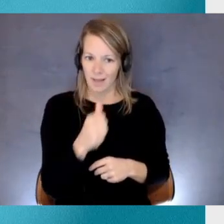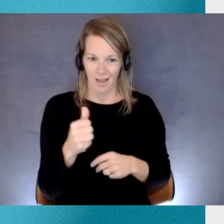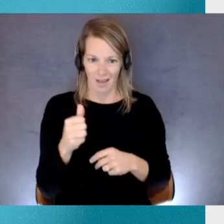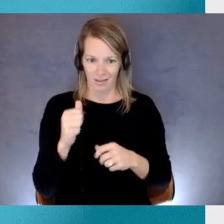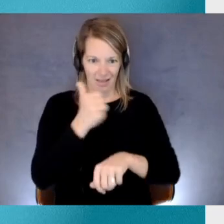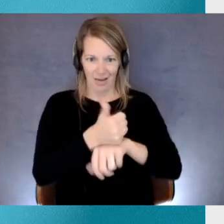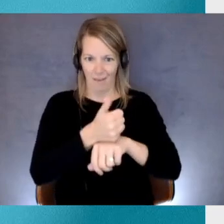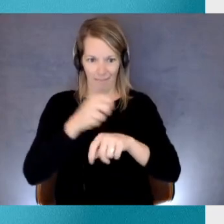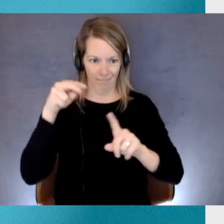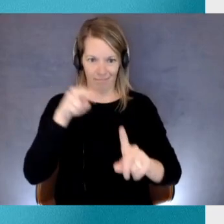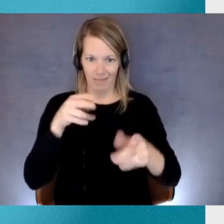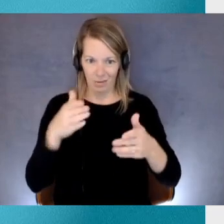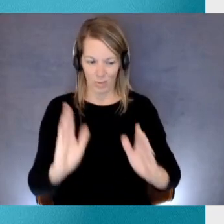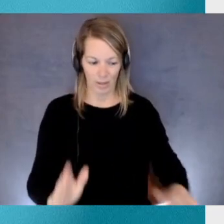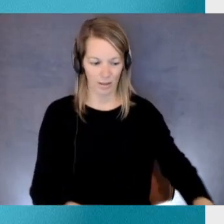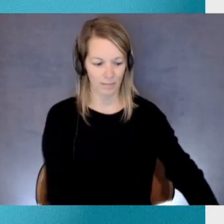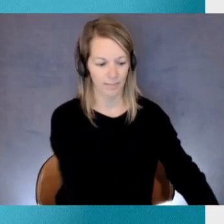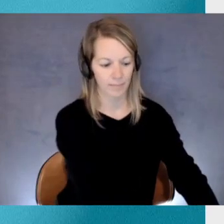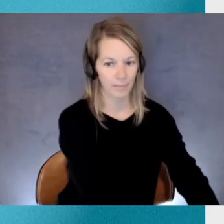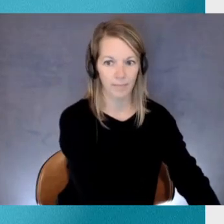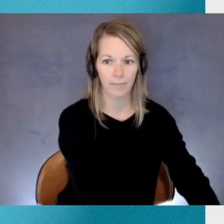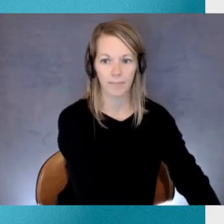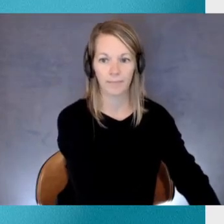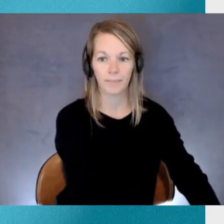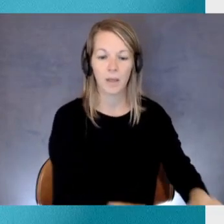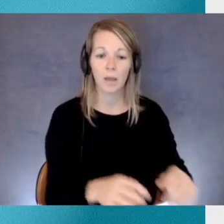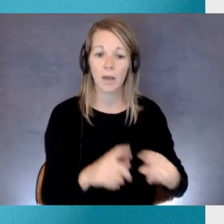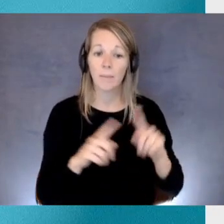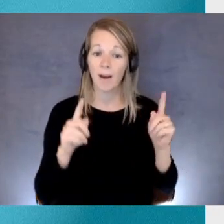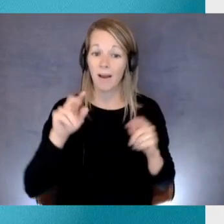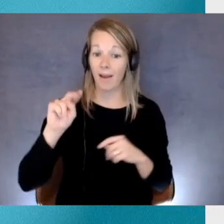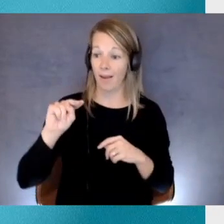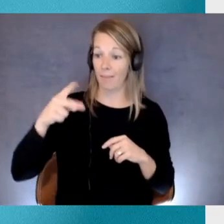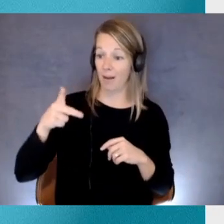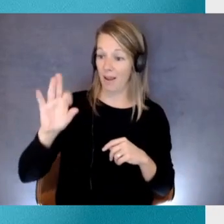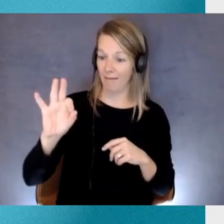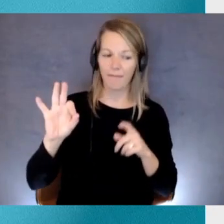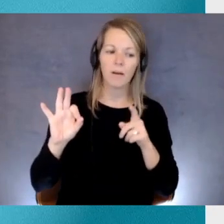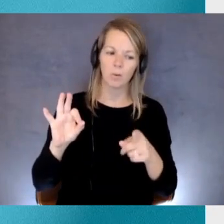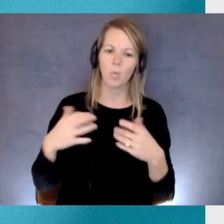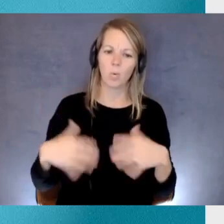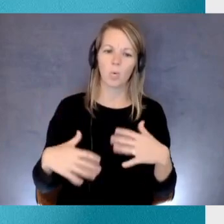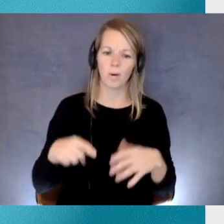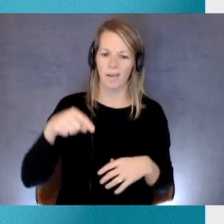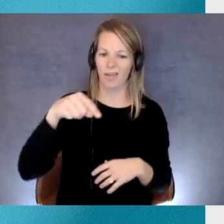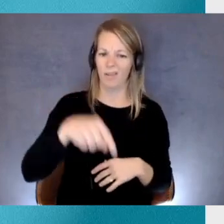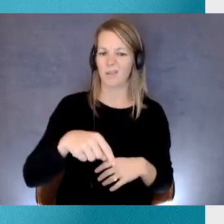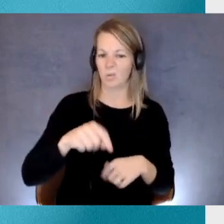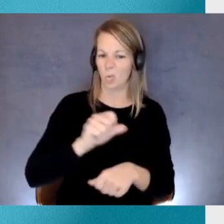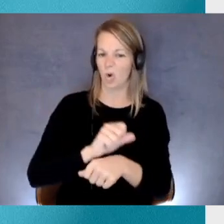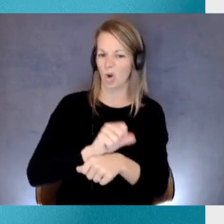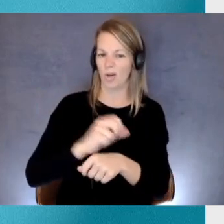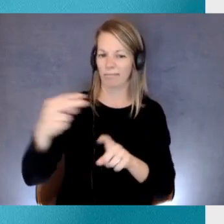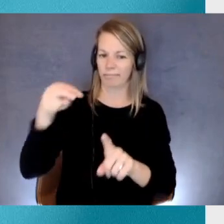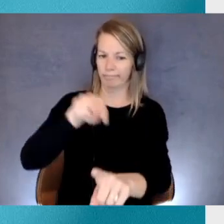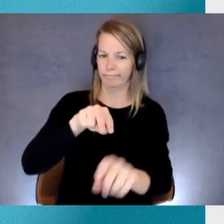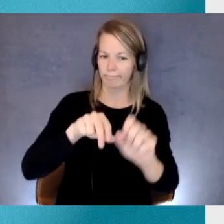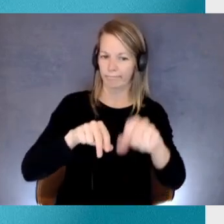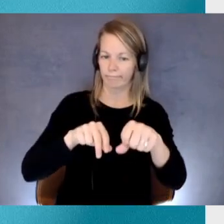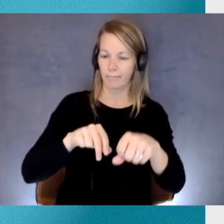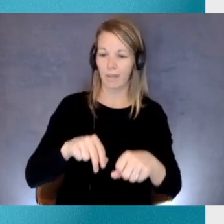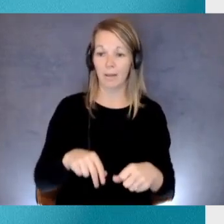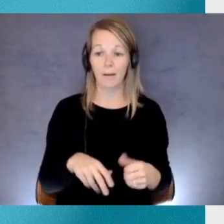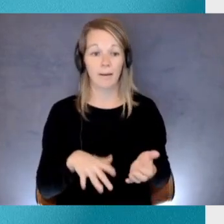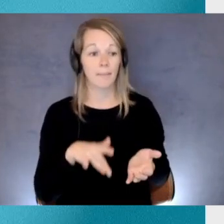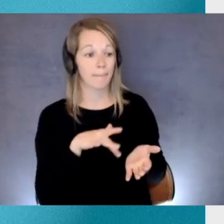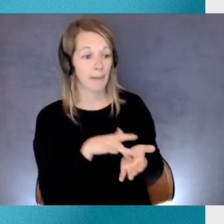right? And one of the things I love about MPAF is that that's exactly where this work is coming from. The history of medicine is that doctors